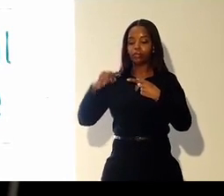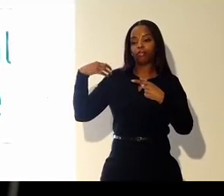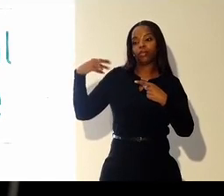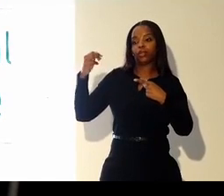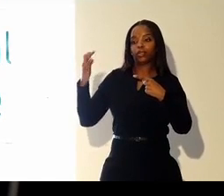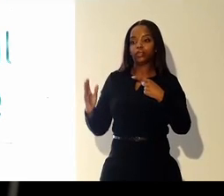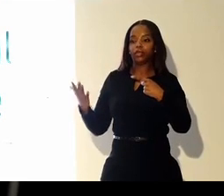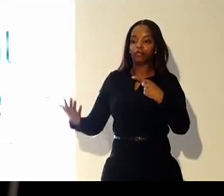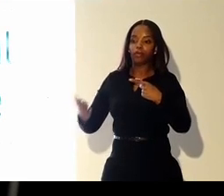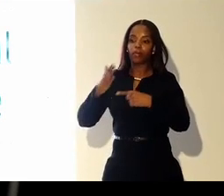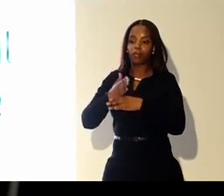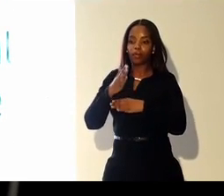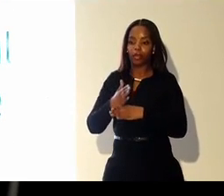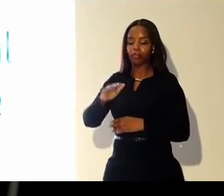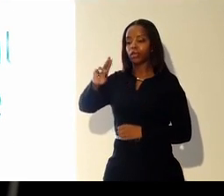Minister Nomakhosazana Meth,